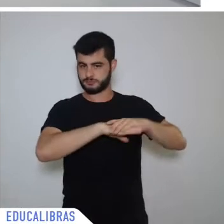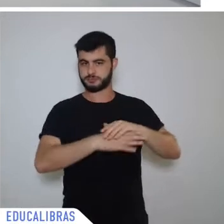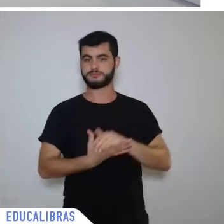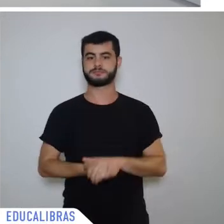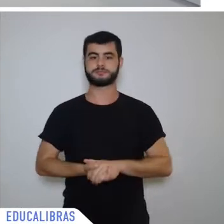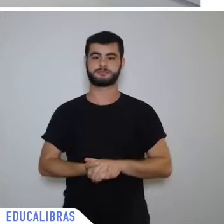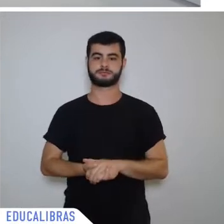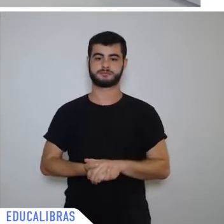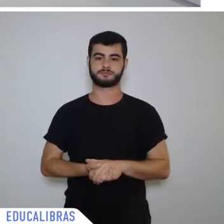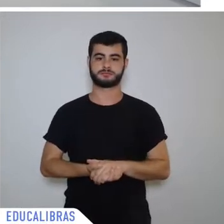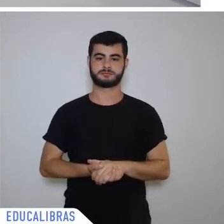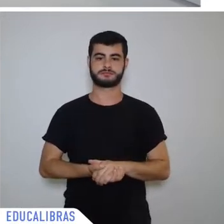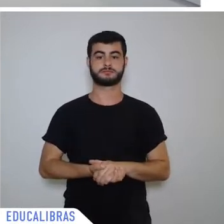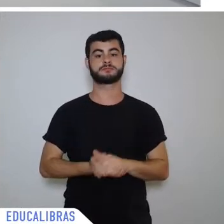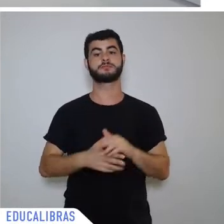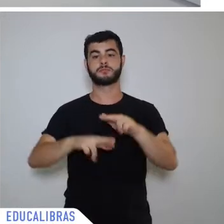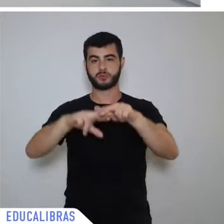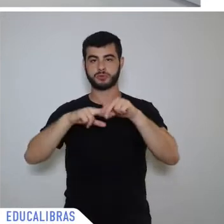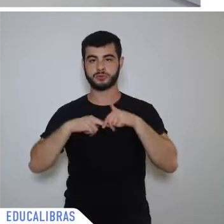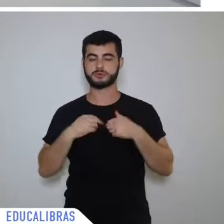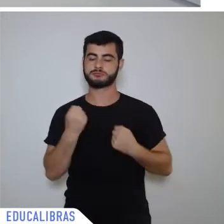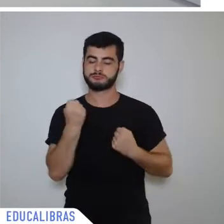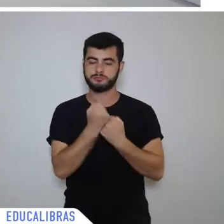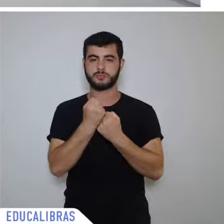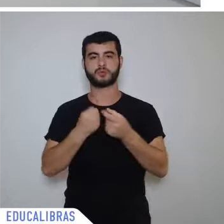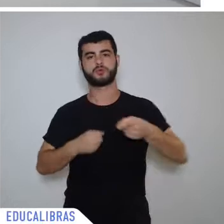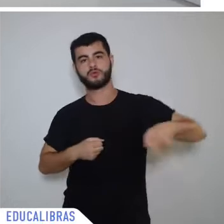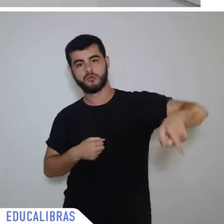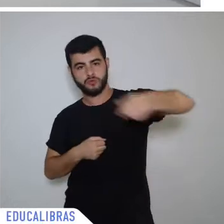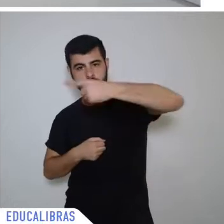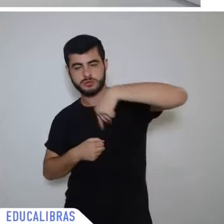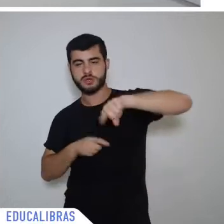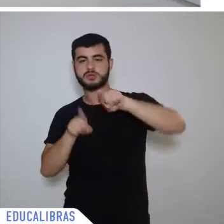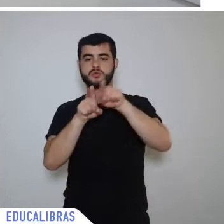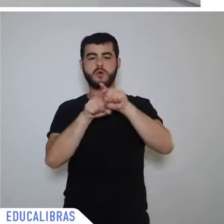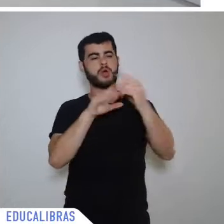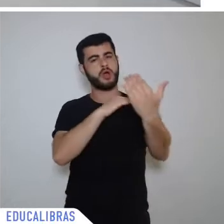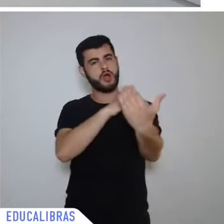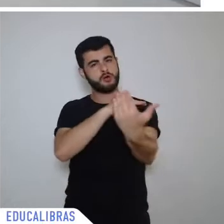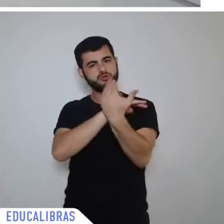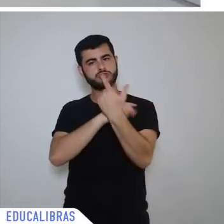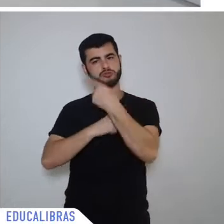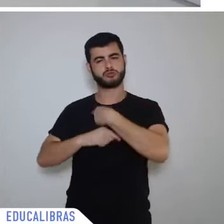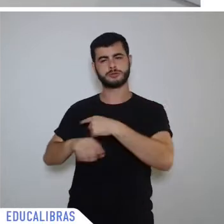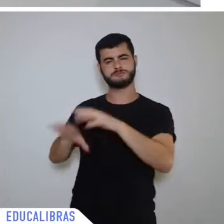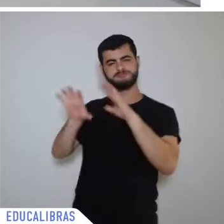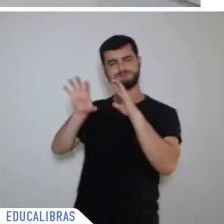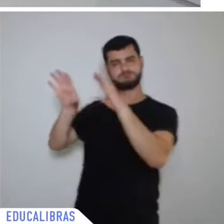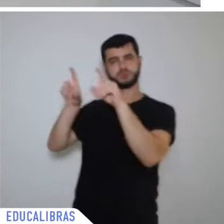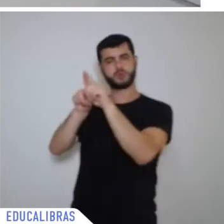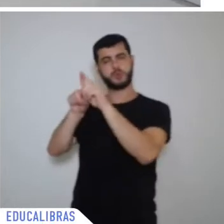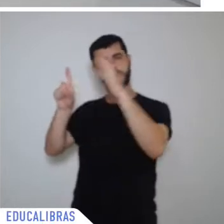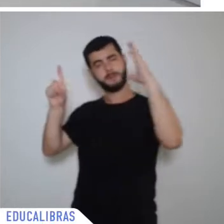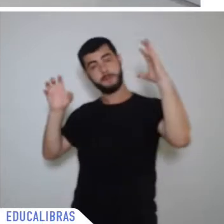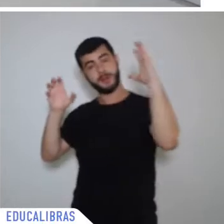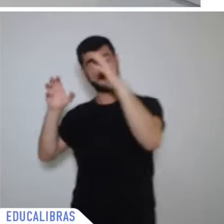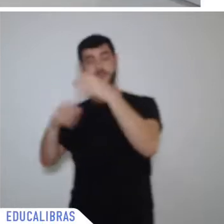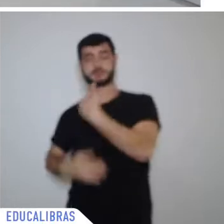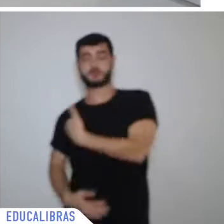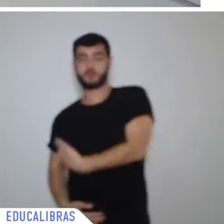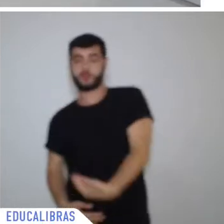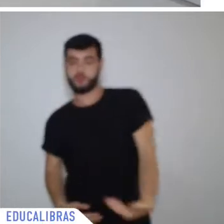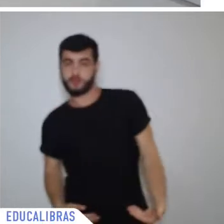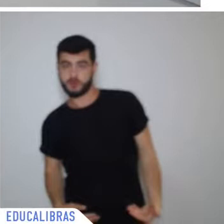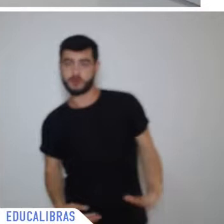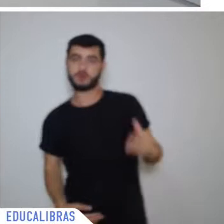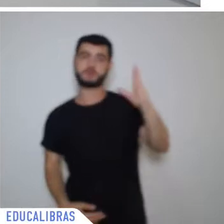have been excessive towards the legislature. So we count on you to help us pressure